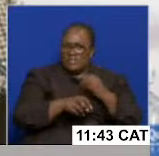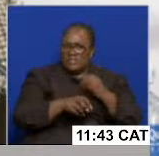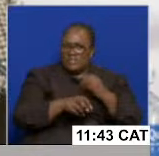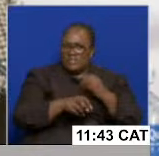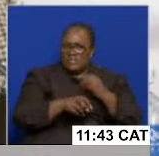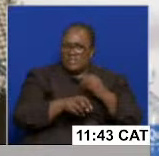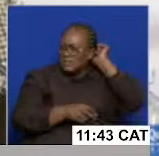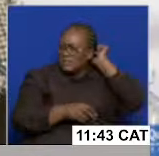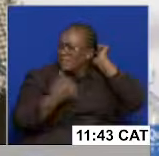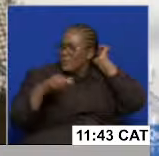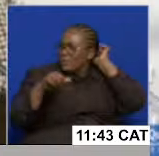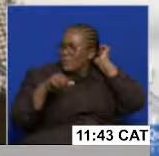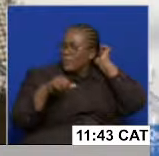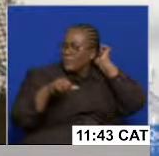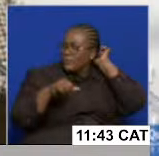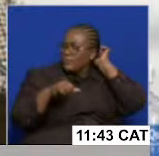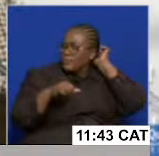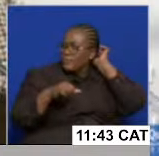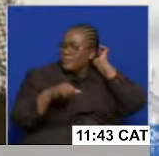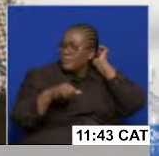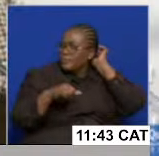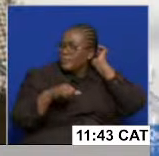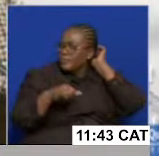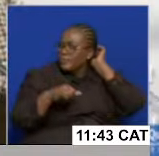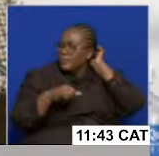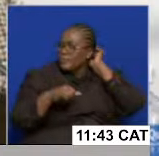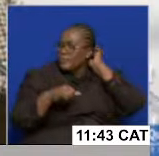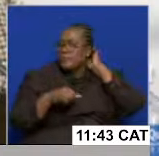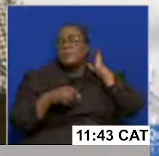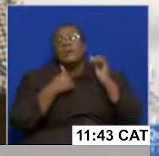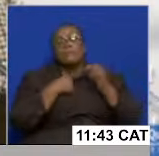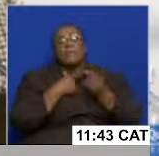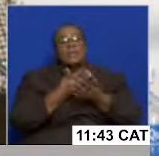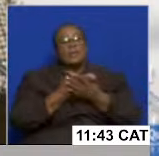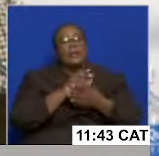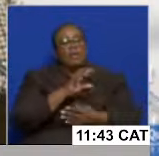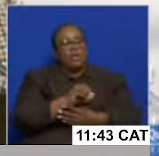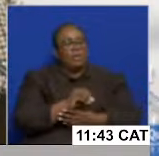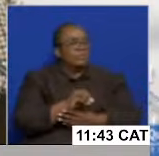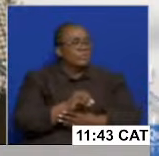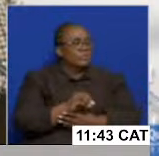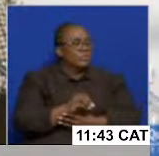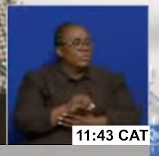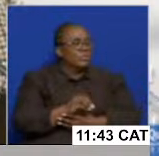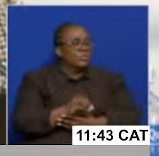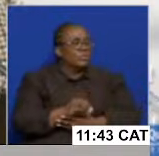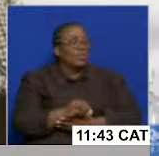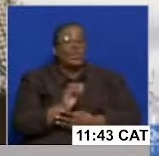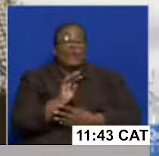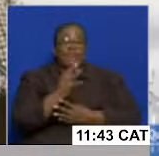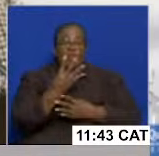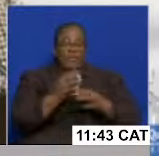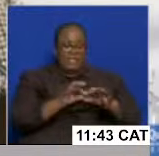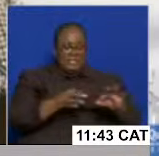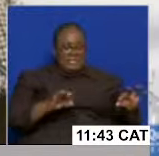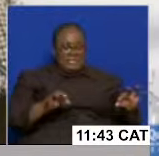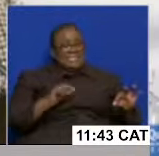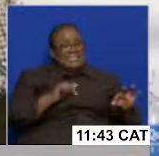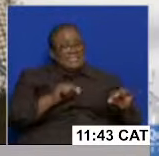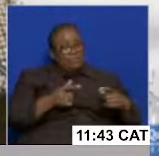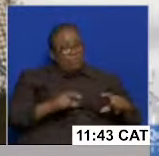not. Can I ask you to have regard to the fourth sentence of that paragraph, the fourth